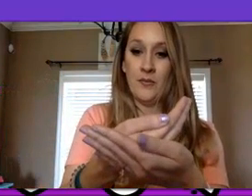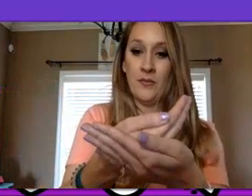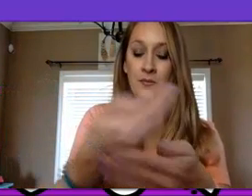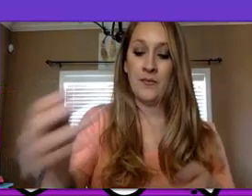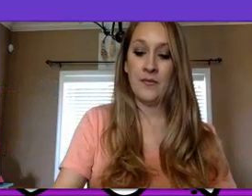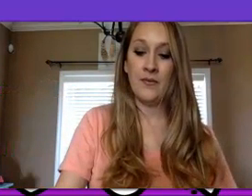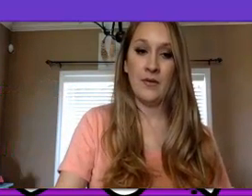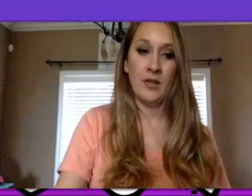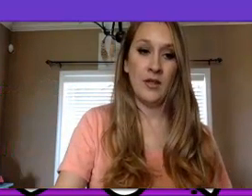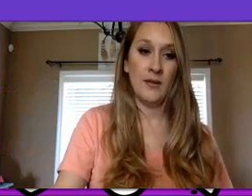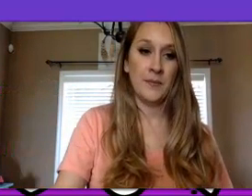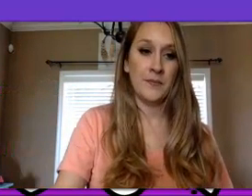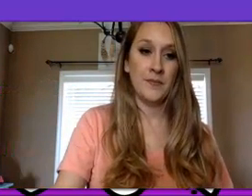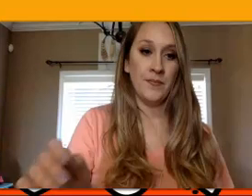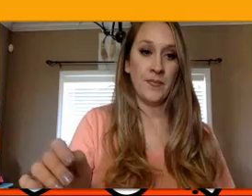new.